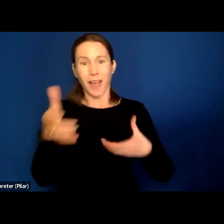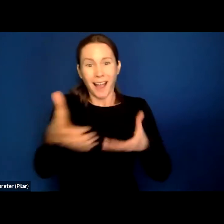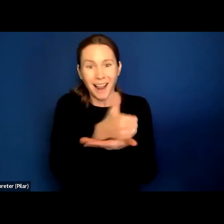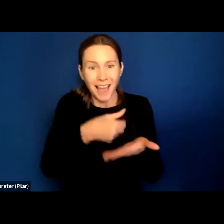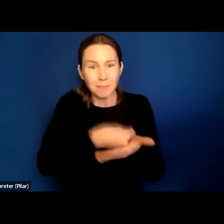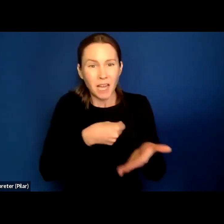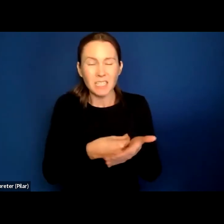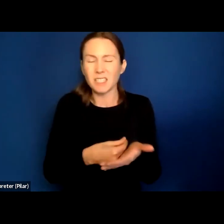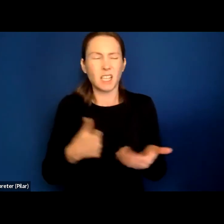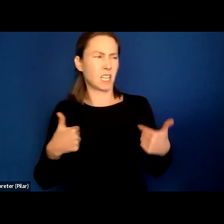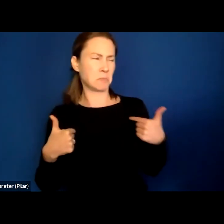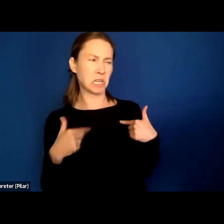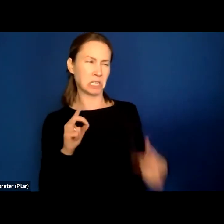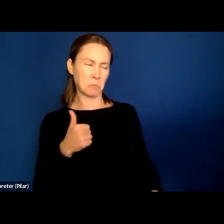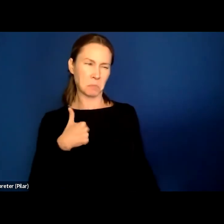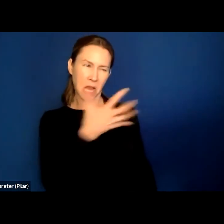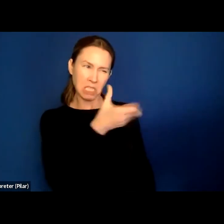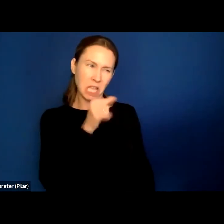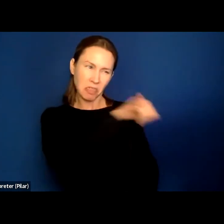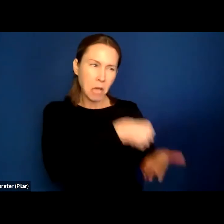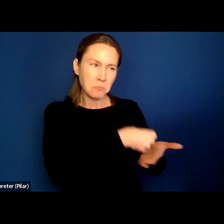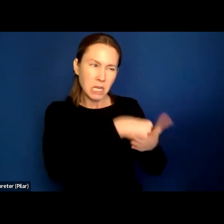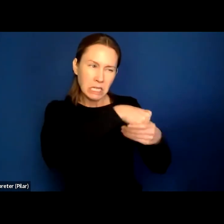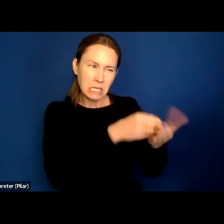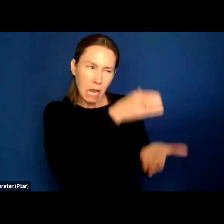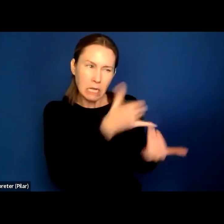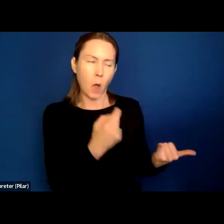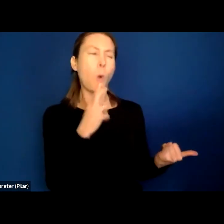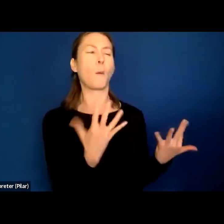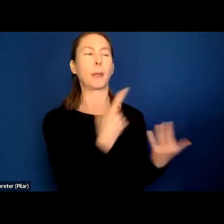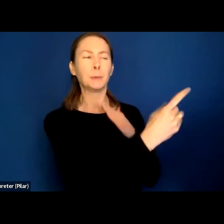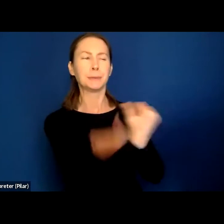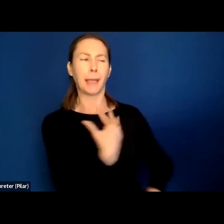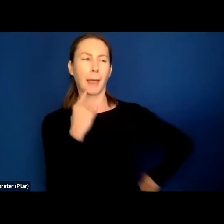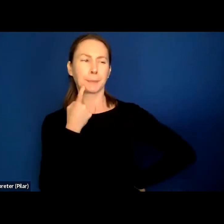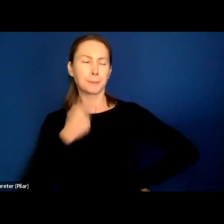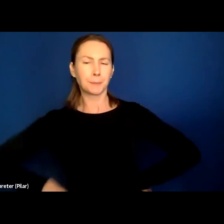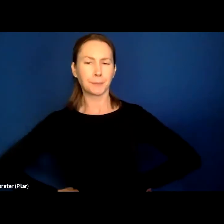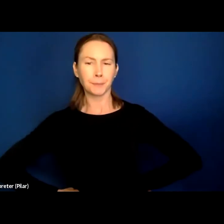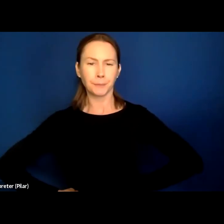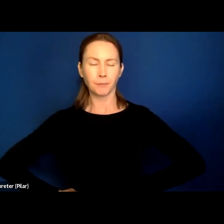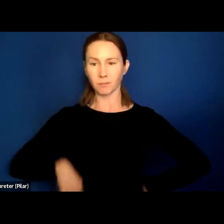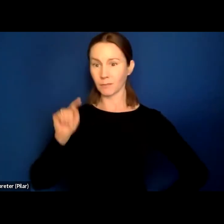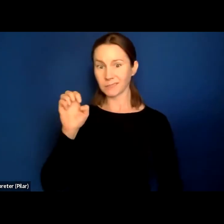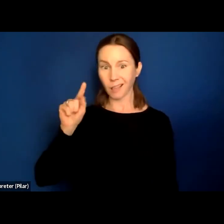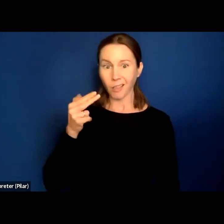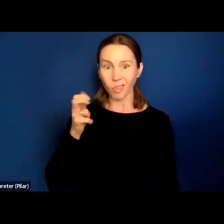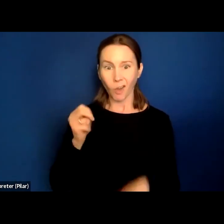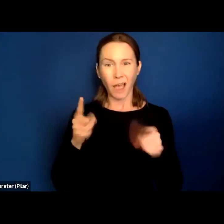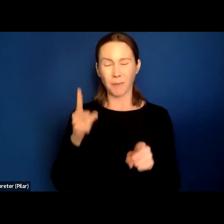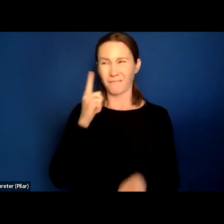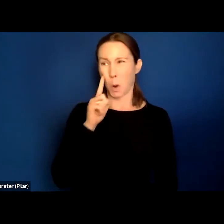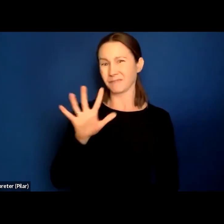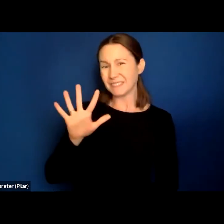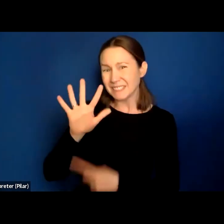me? Jerry Lewis's iconic telethons lasted for about a half century, 50 full years,